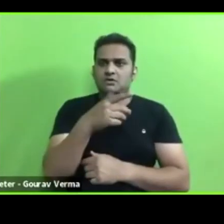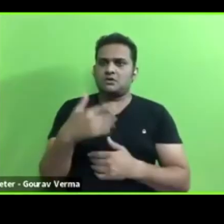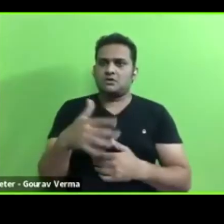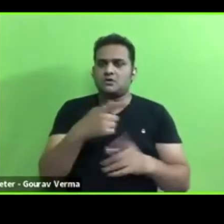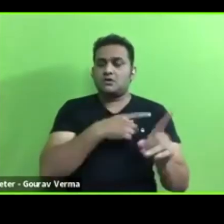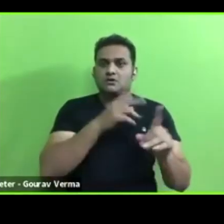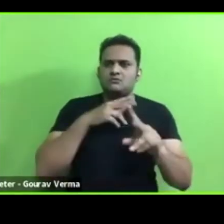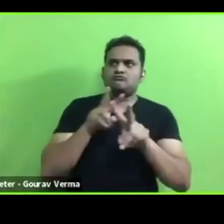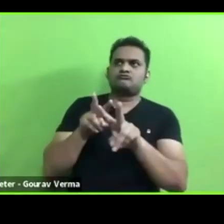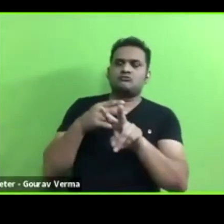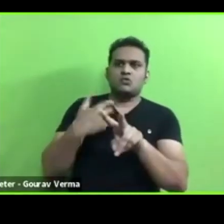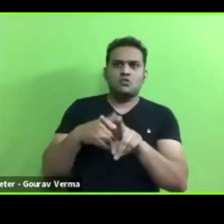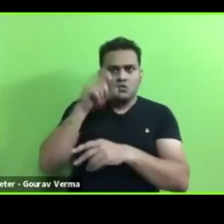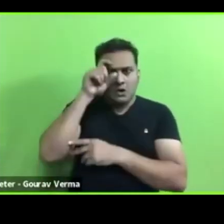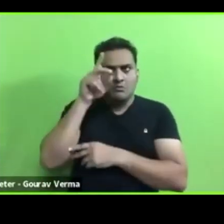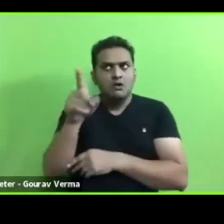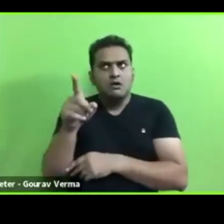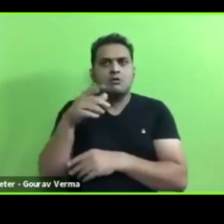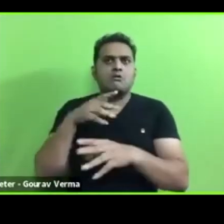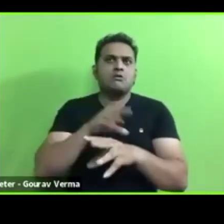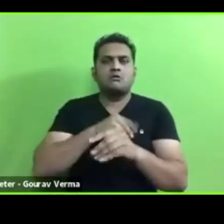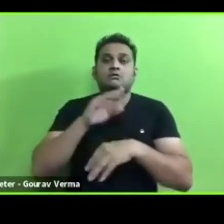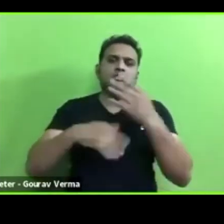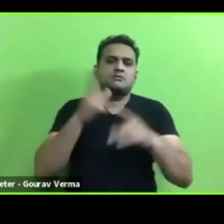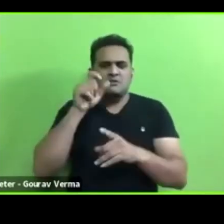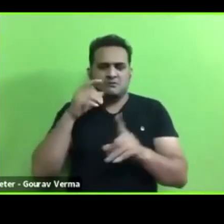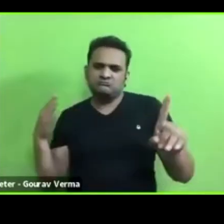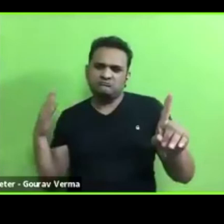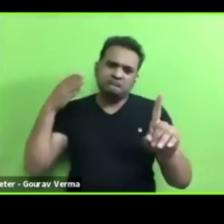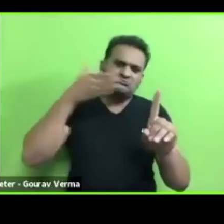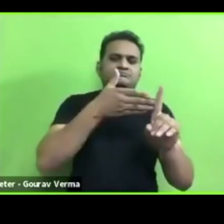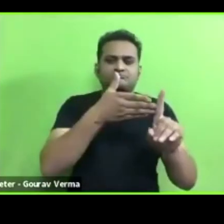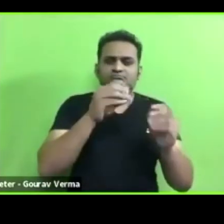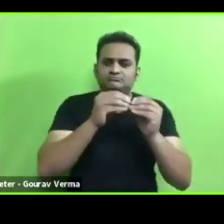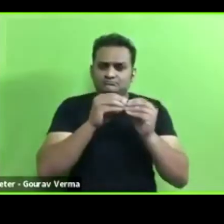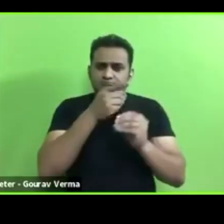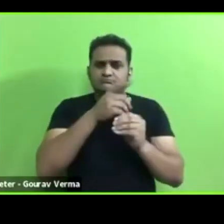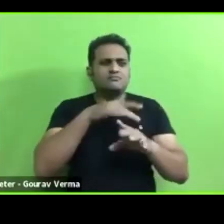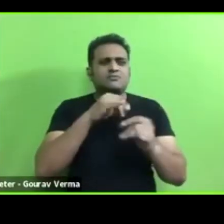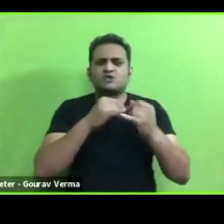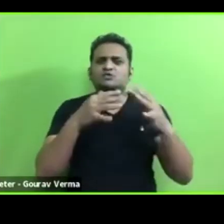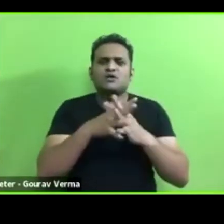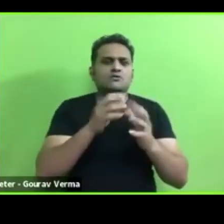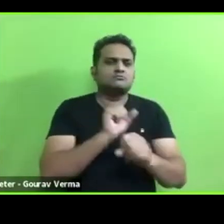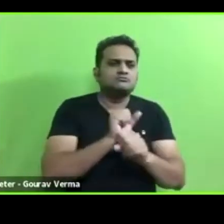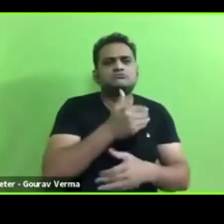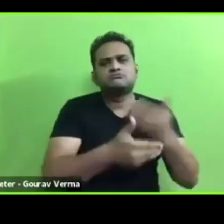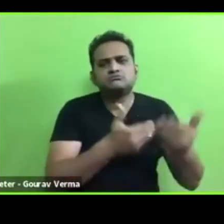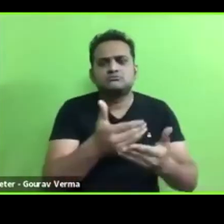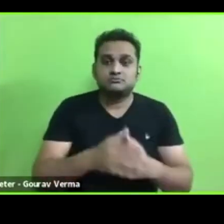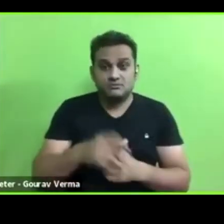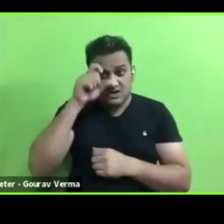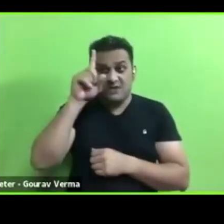Ambedkar. That's why he goes to Mumbai, tries to get an audience with Ambedkar at his Social Service League office. When Ambedkar doesn't